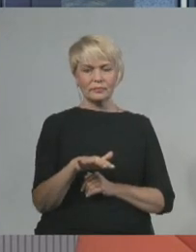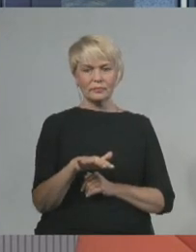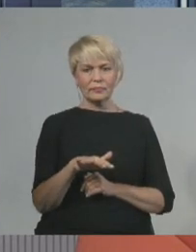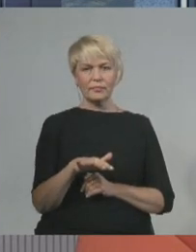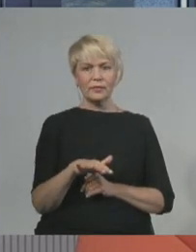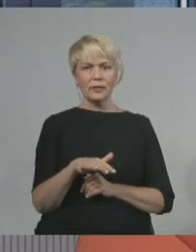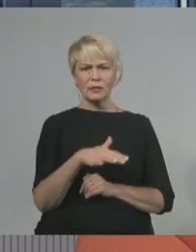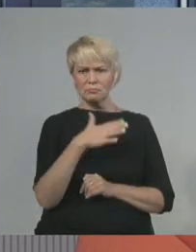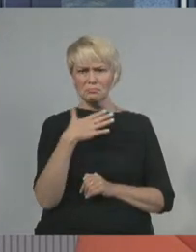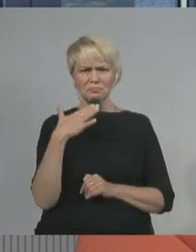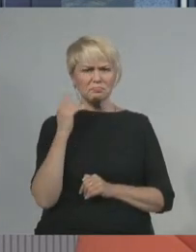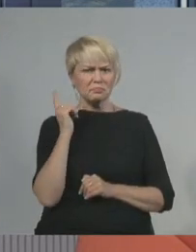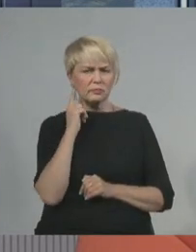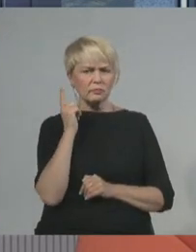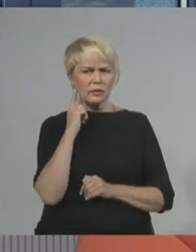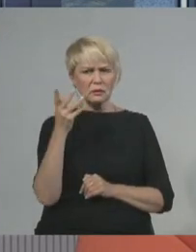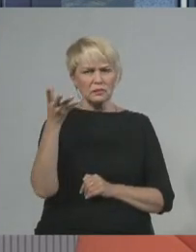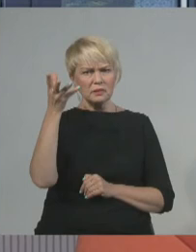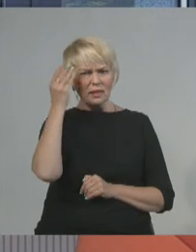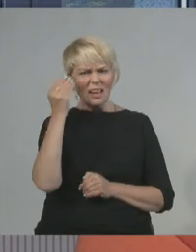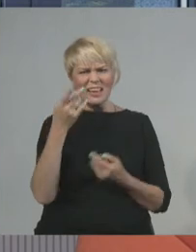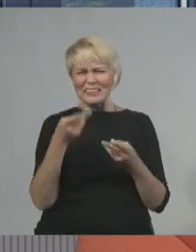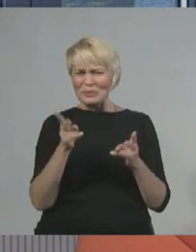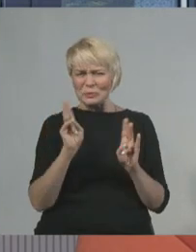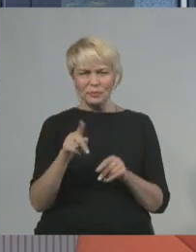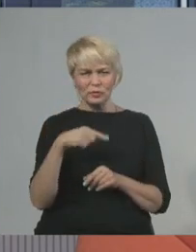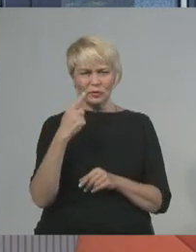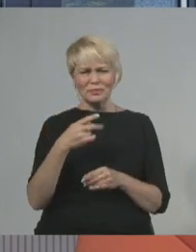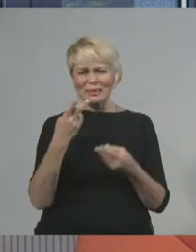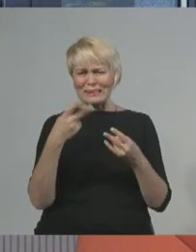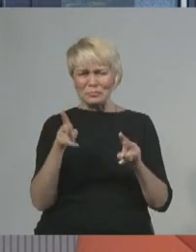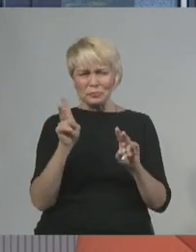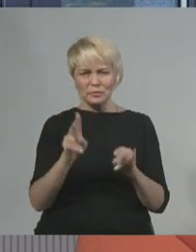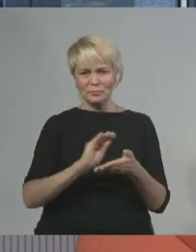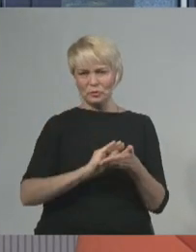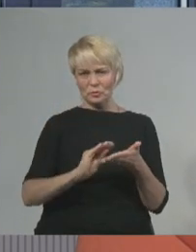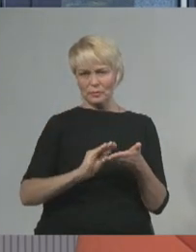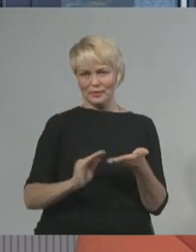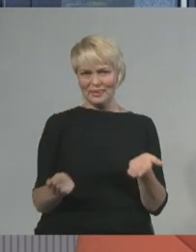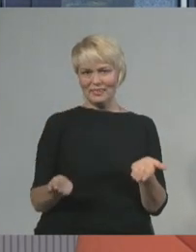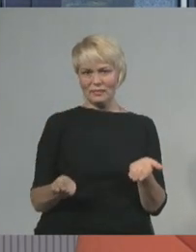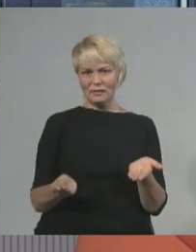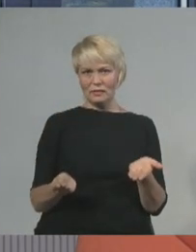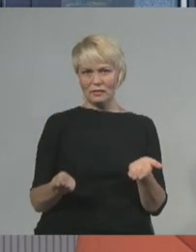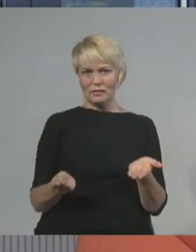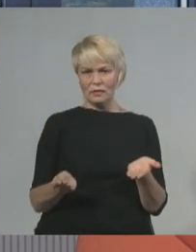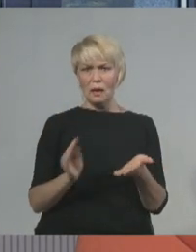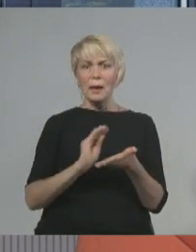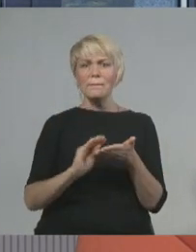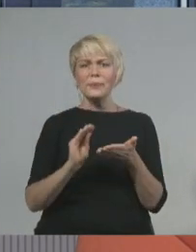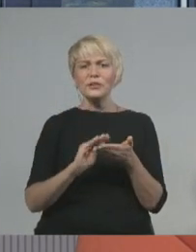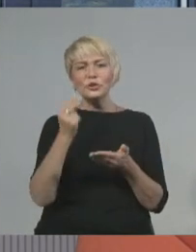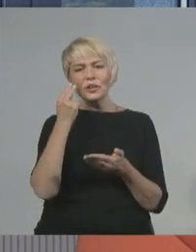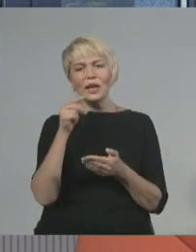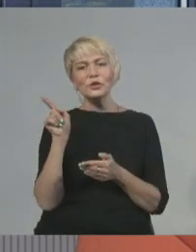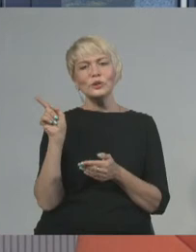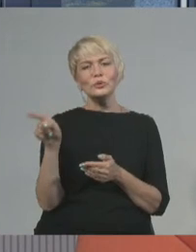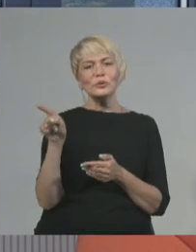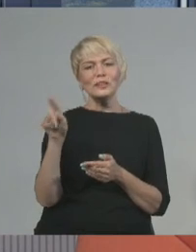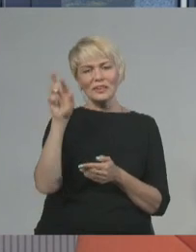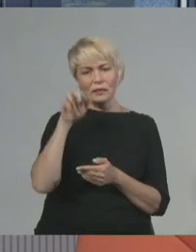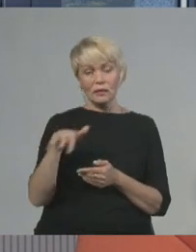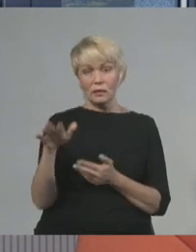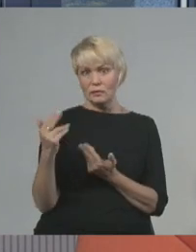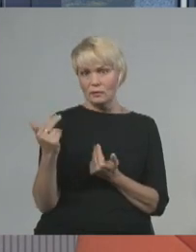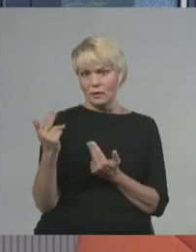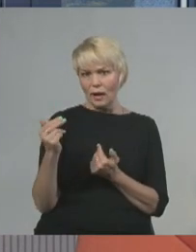you writing about the far right and xyz countries okay and then i turn and i say well i am writing it out in those countries too so the sense that i've got here